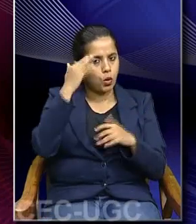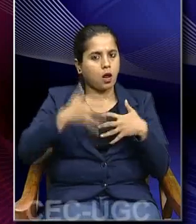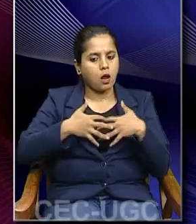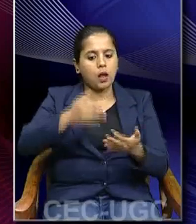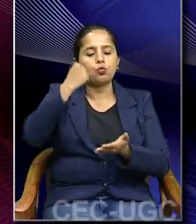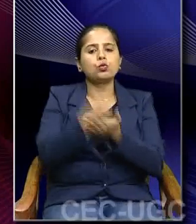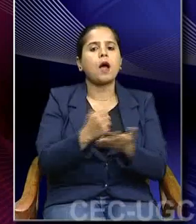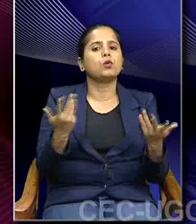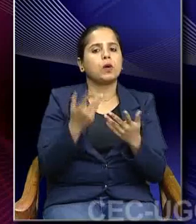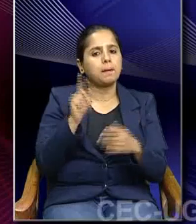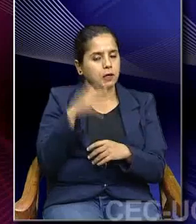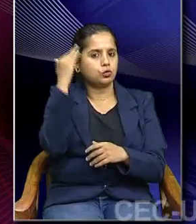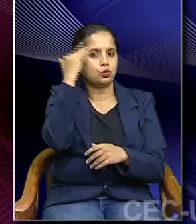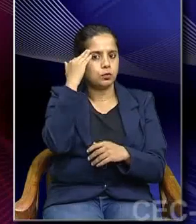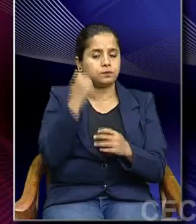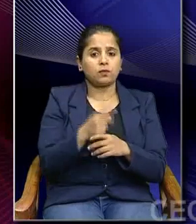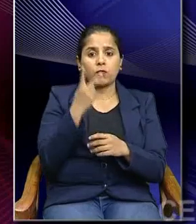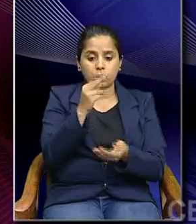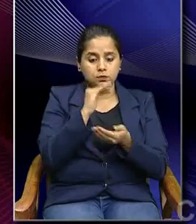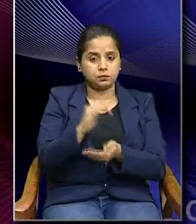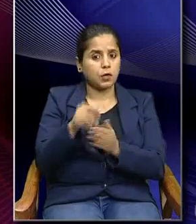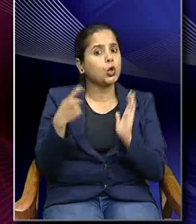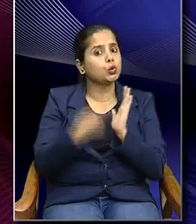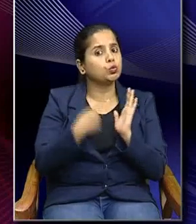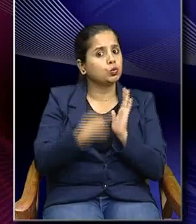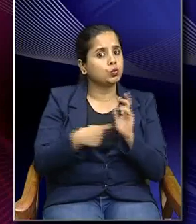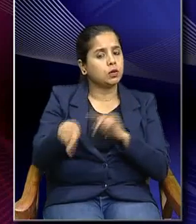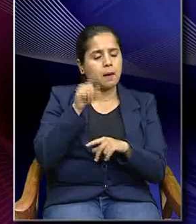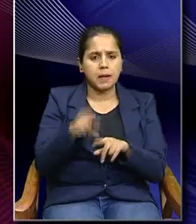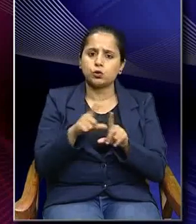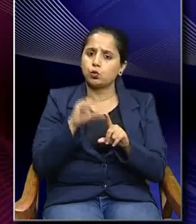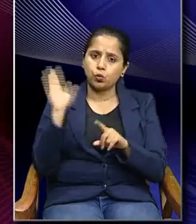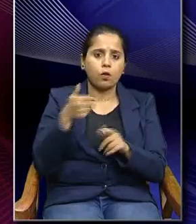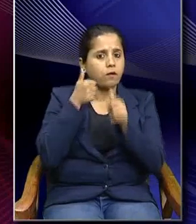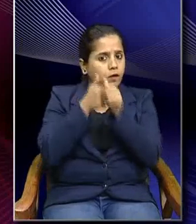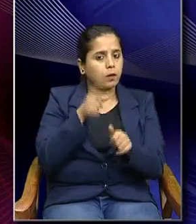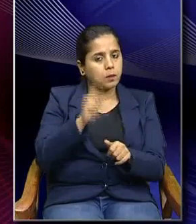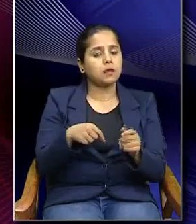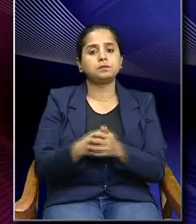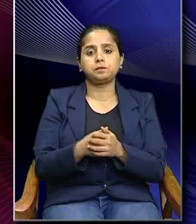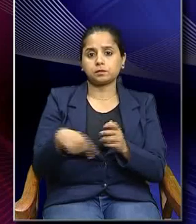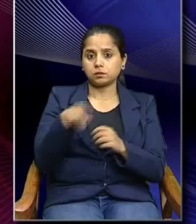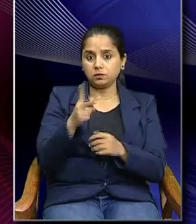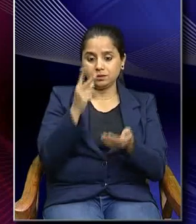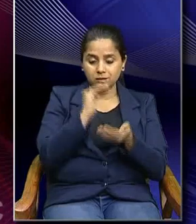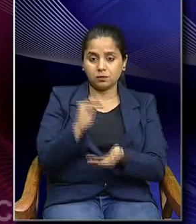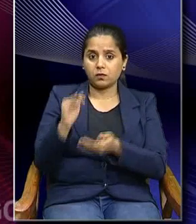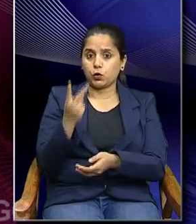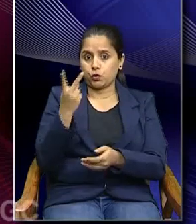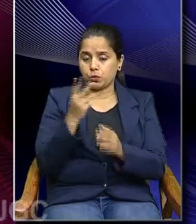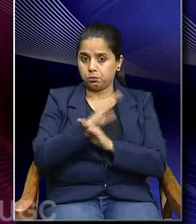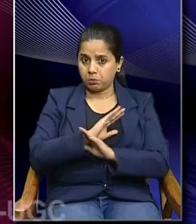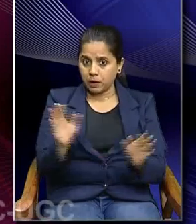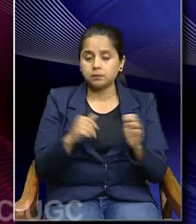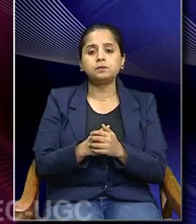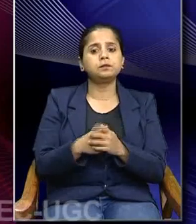right. The two-child family norm to be practiced, and here the two-child norm would be a daughter